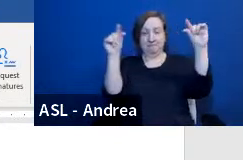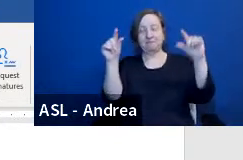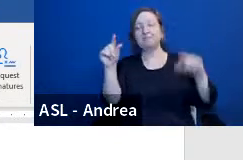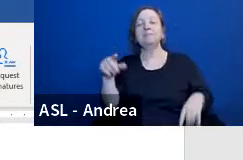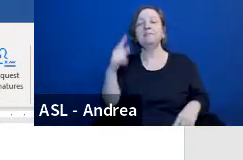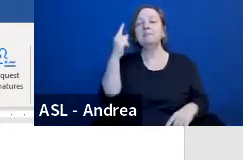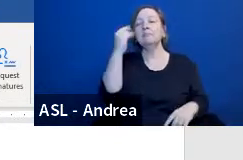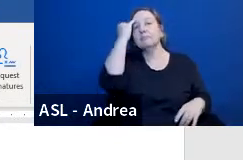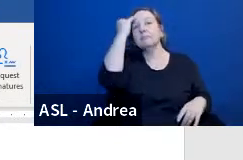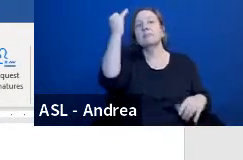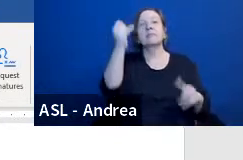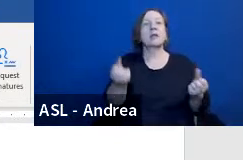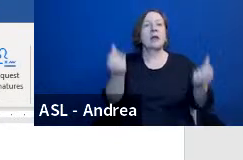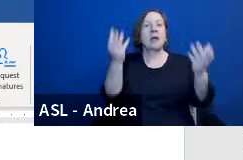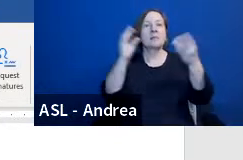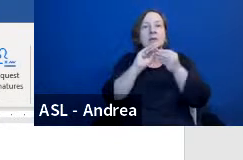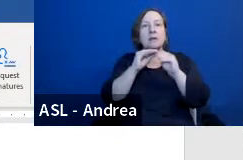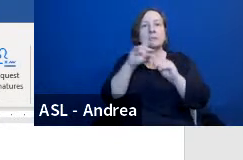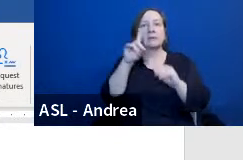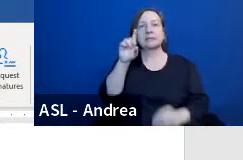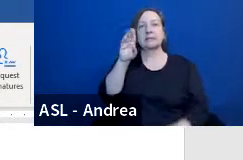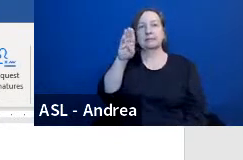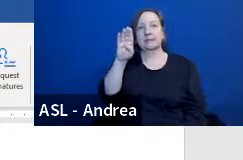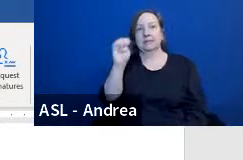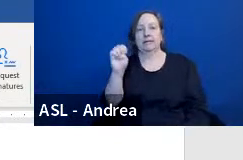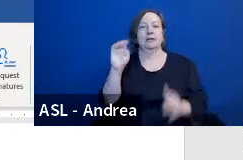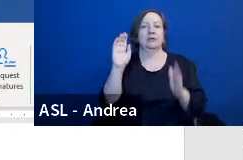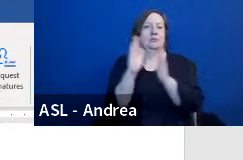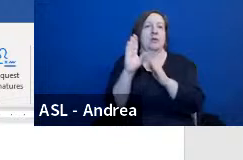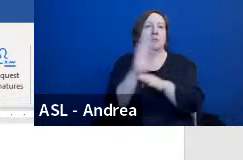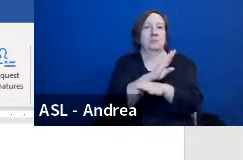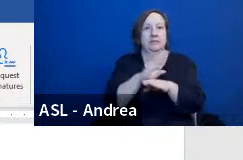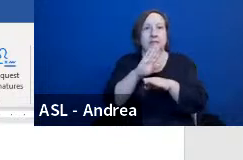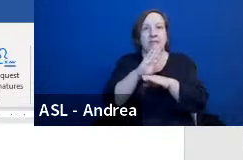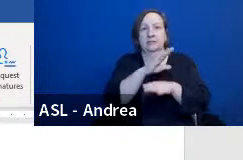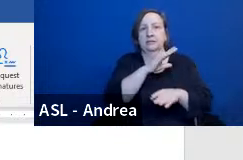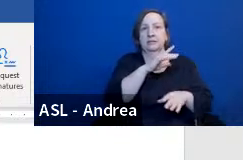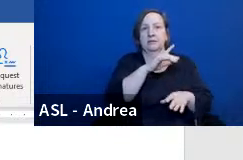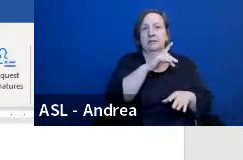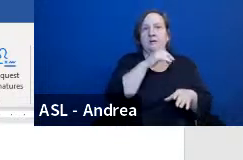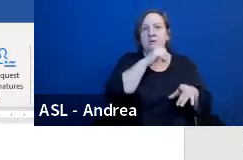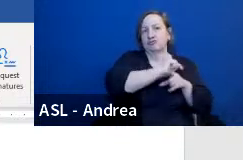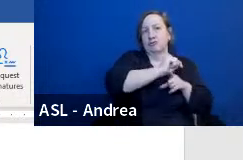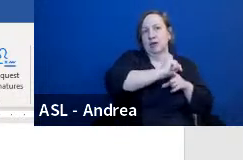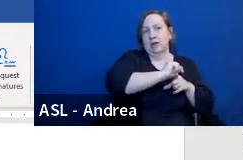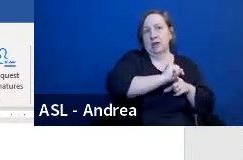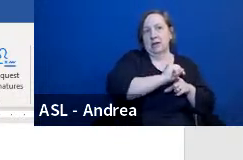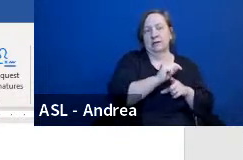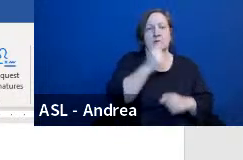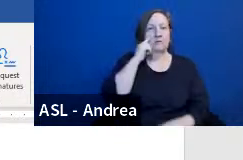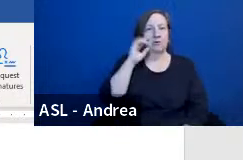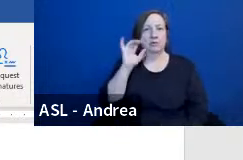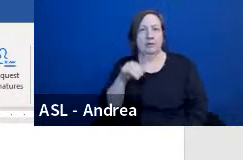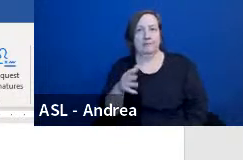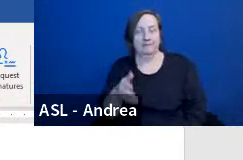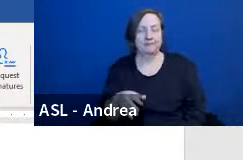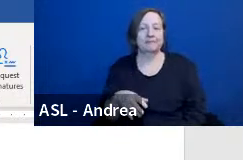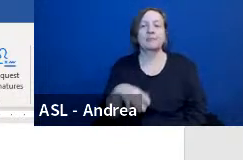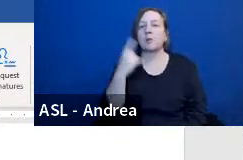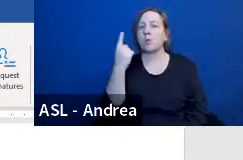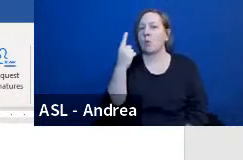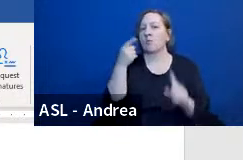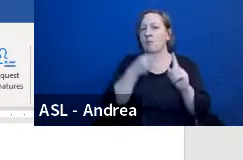was number of DBEs or small businesses trained for this. One point